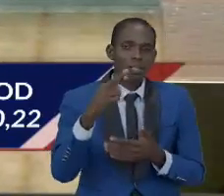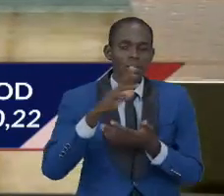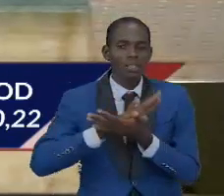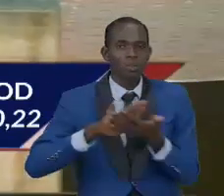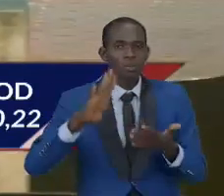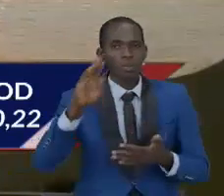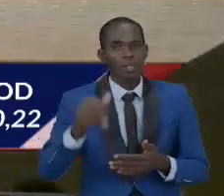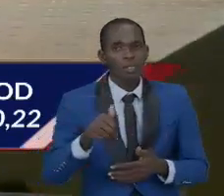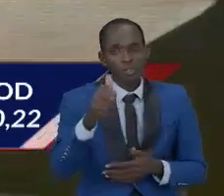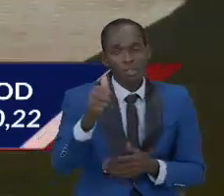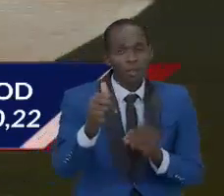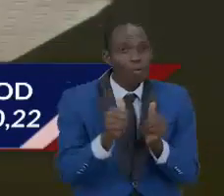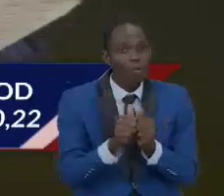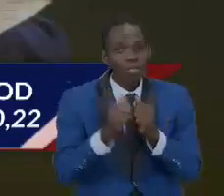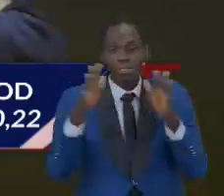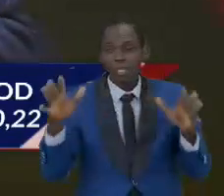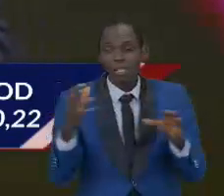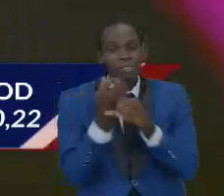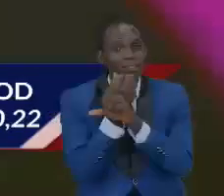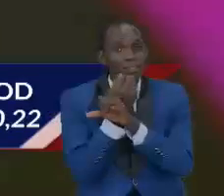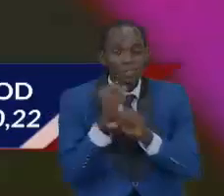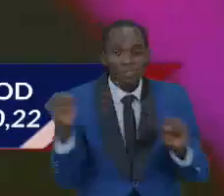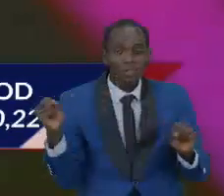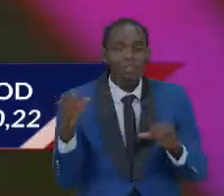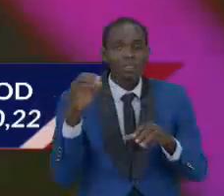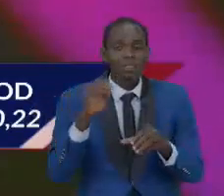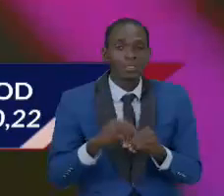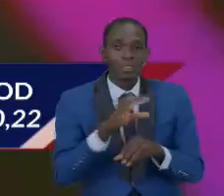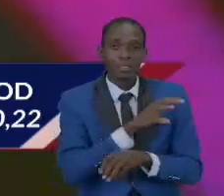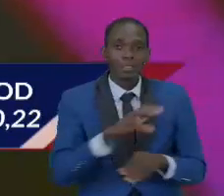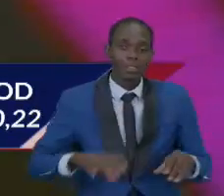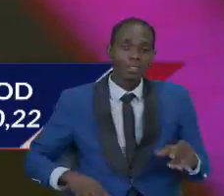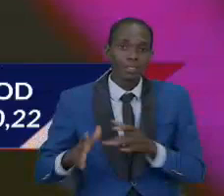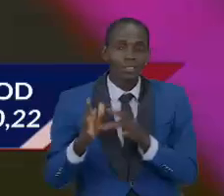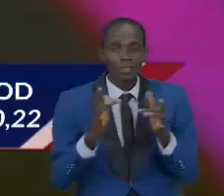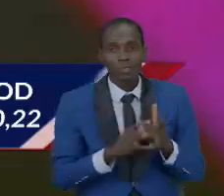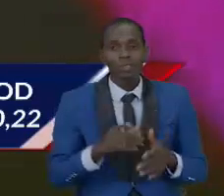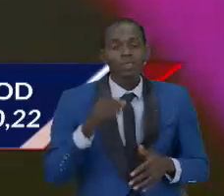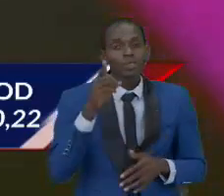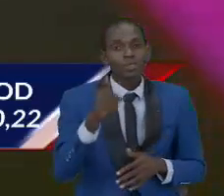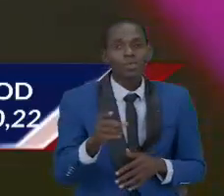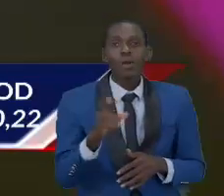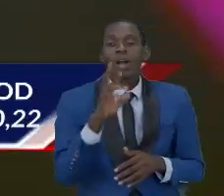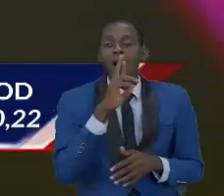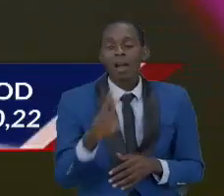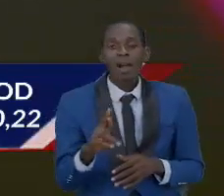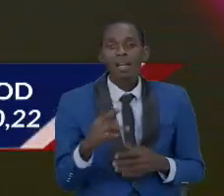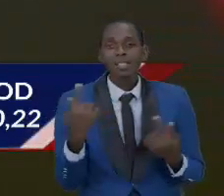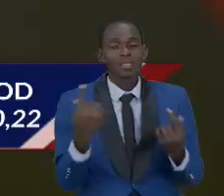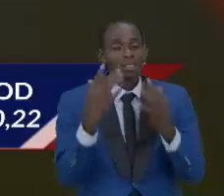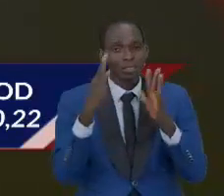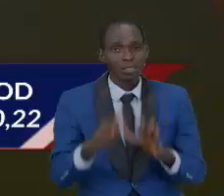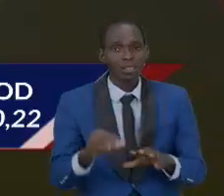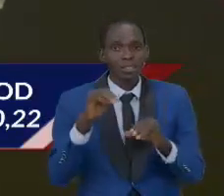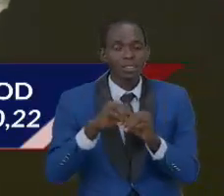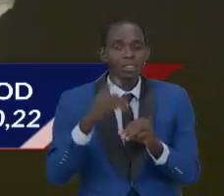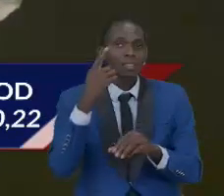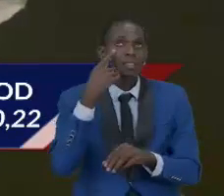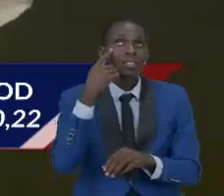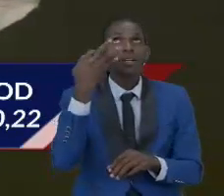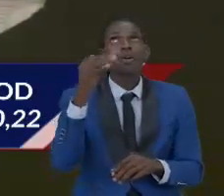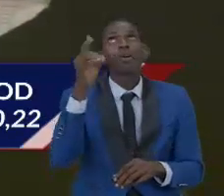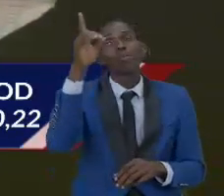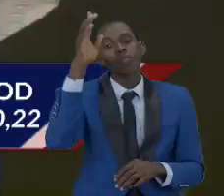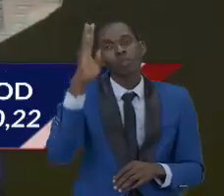yourself without salvation in Christ you are guilty in the sight of God it